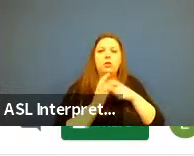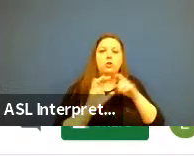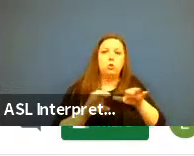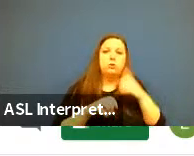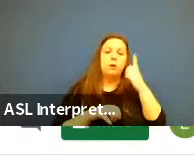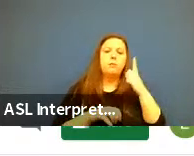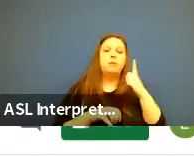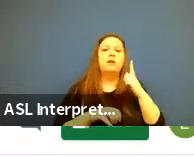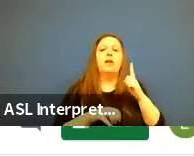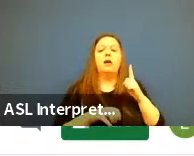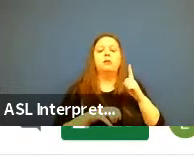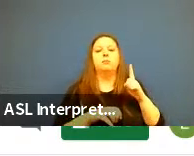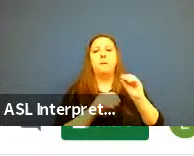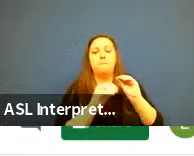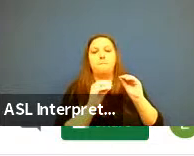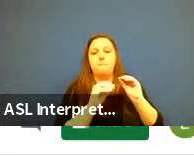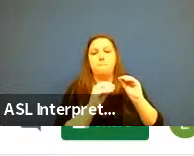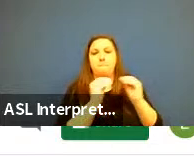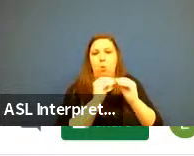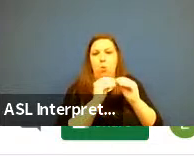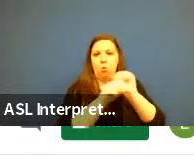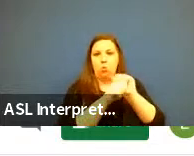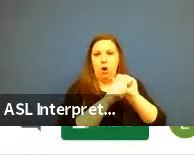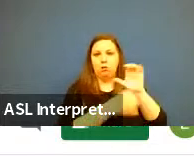staff. So would